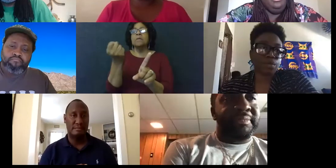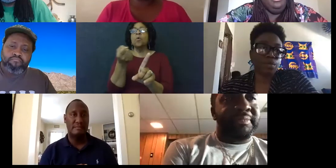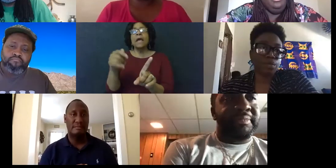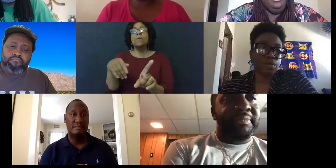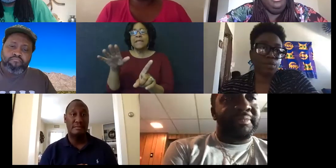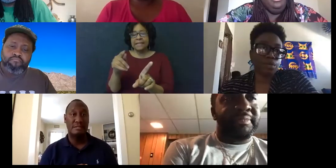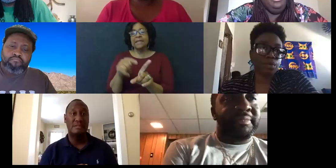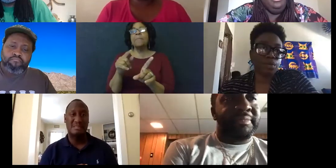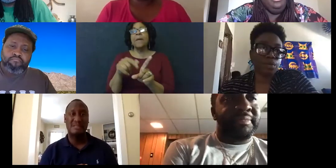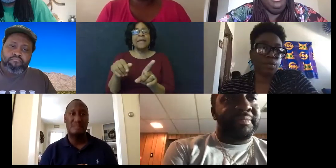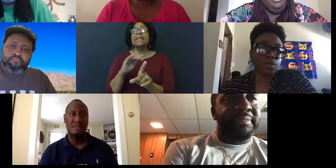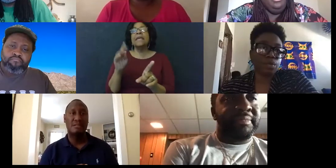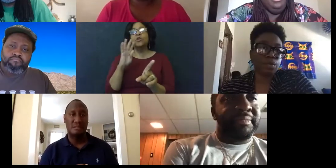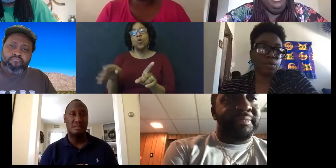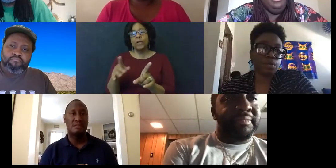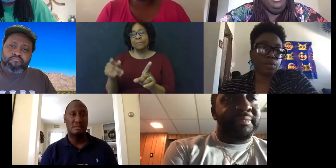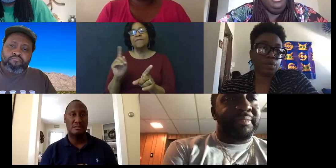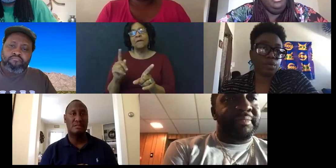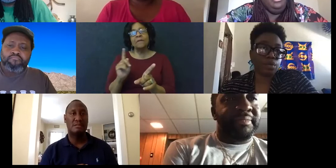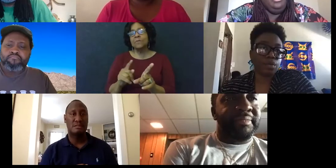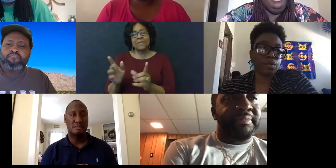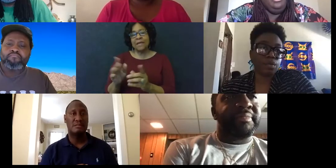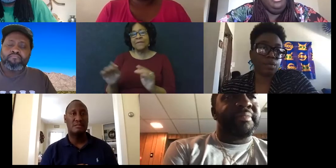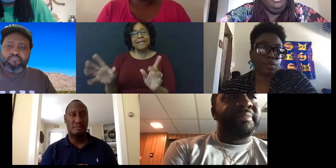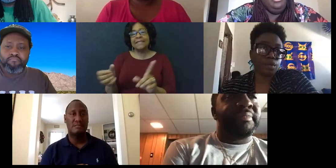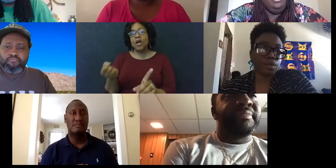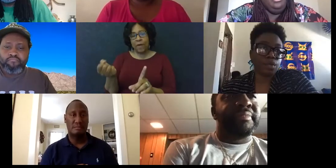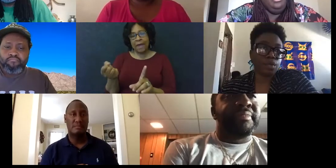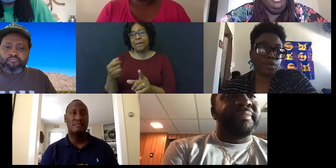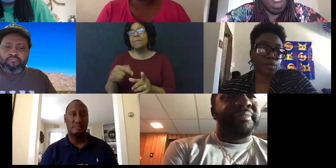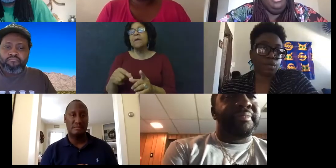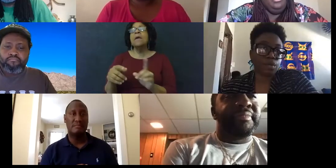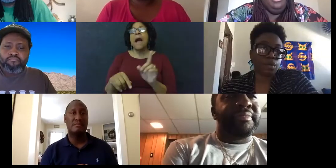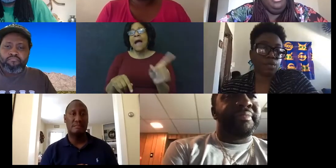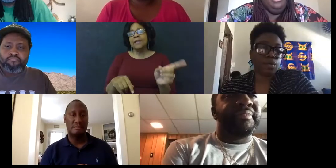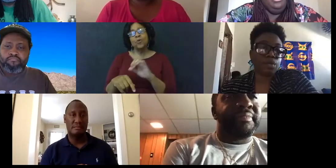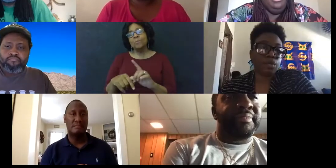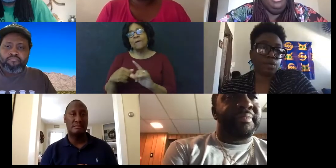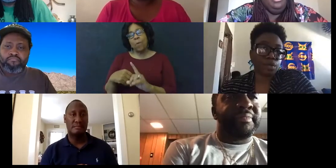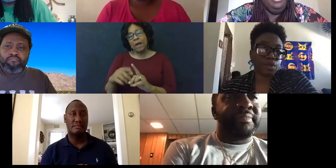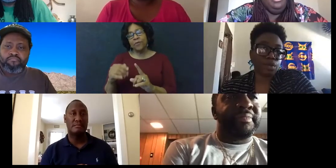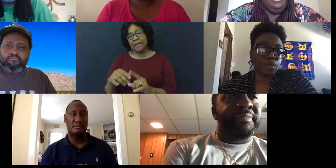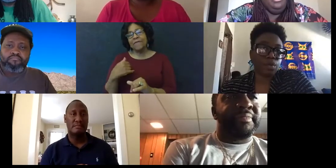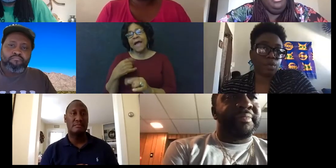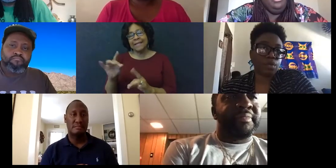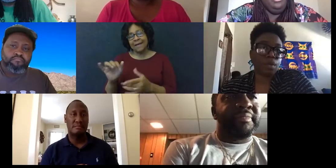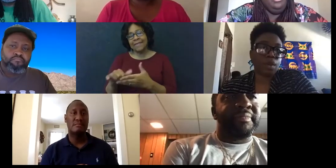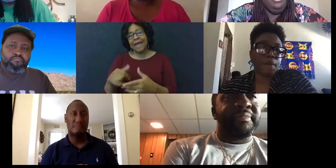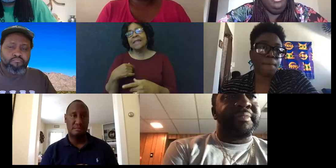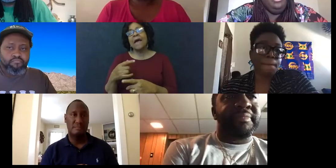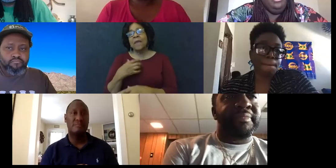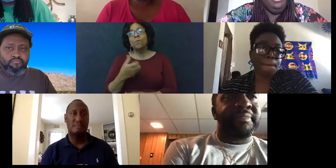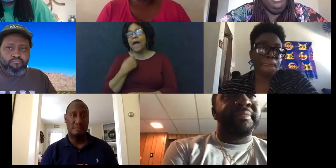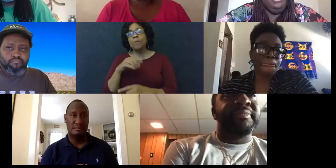the white guy was acting up and they ignored him. They found out he was deaf and they did not grab him. I told my white friend, if I had done